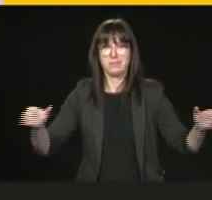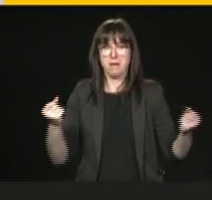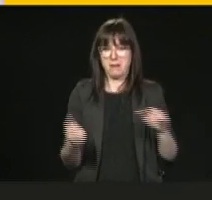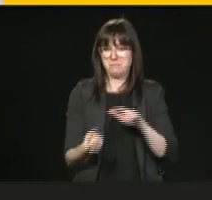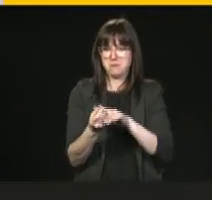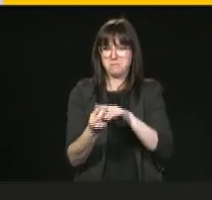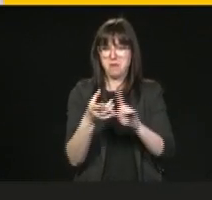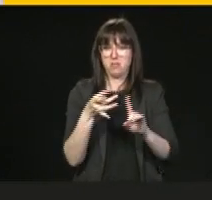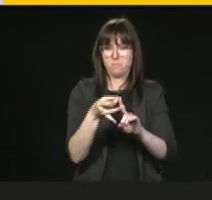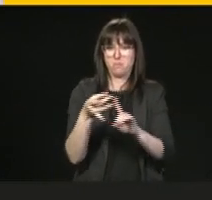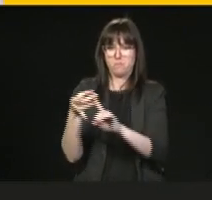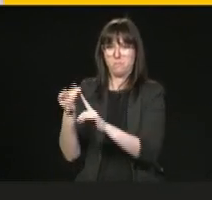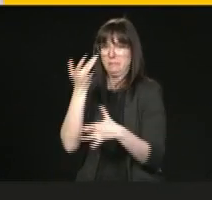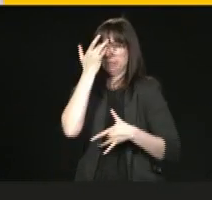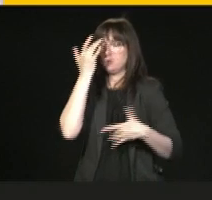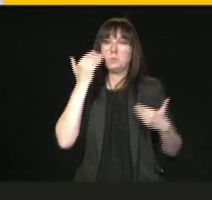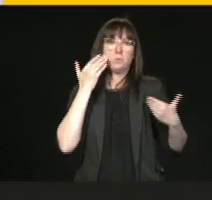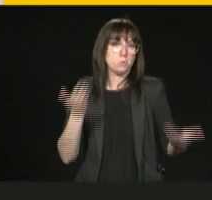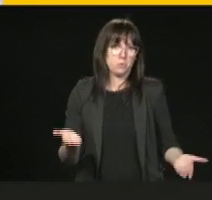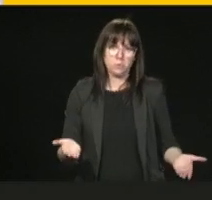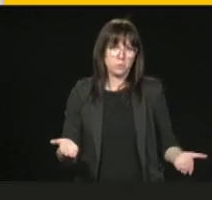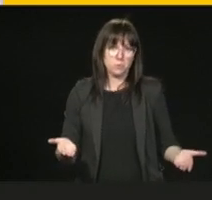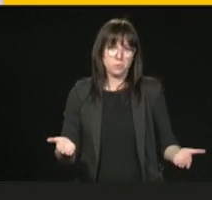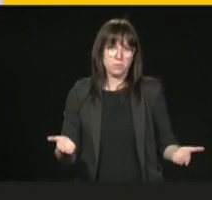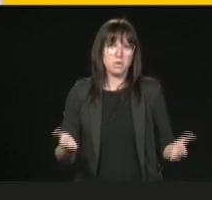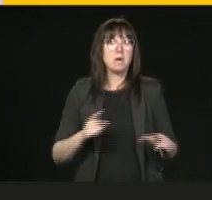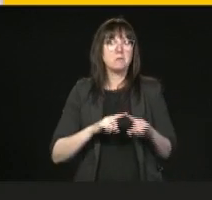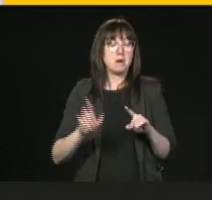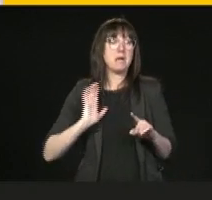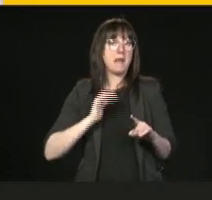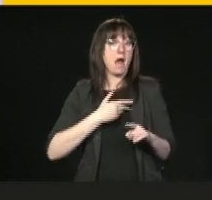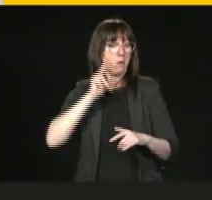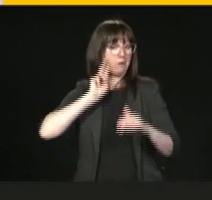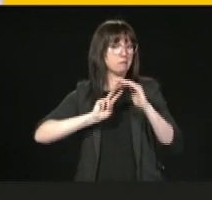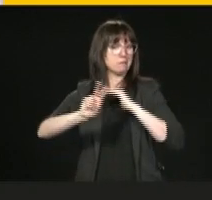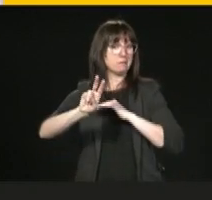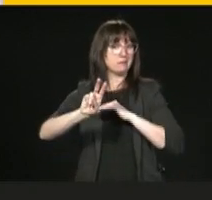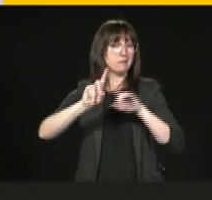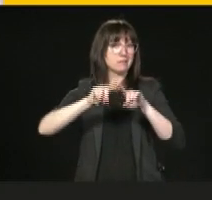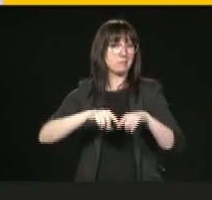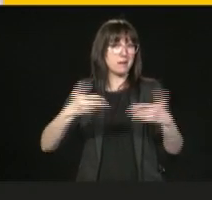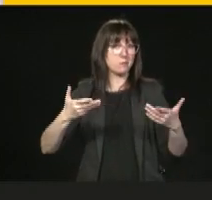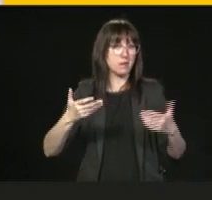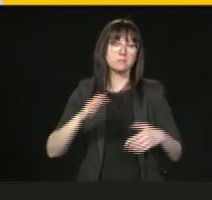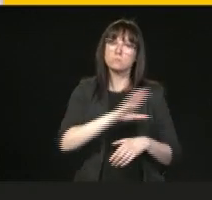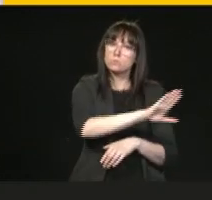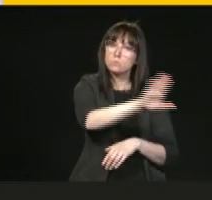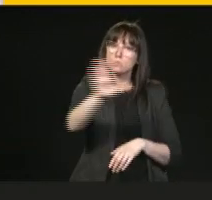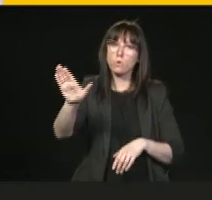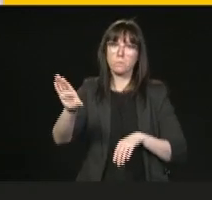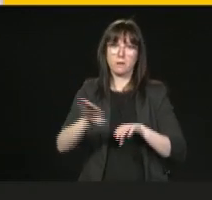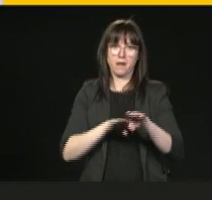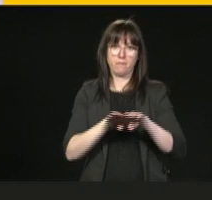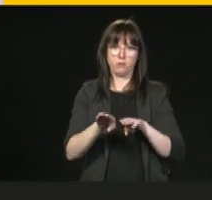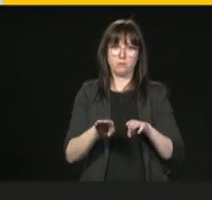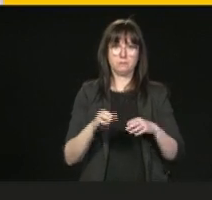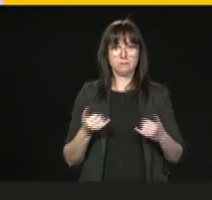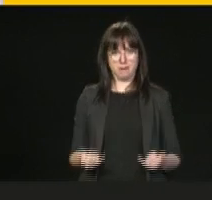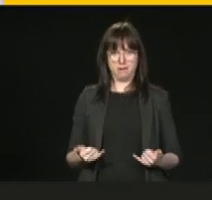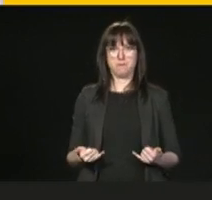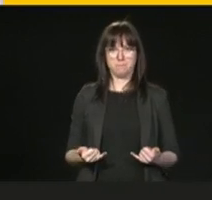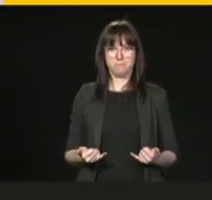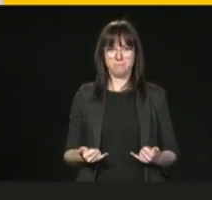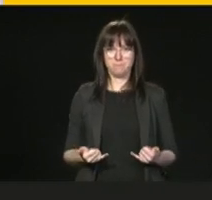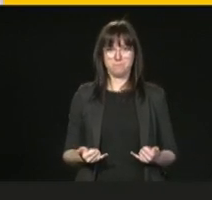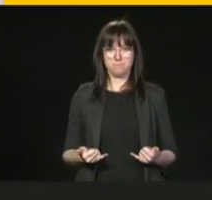be facing. But those projections all hinge on choices that Canadians are making today,